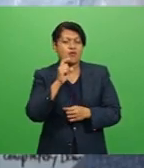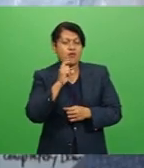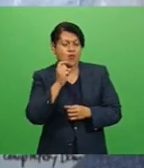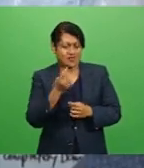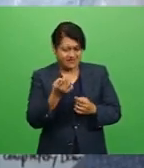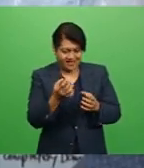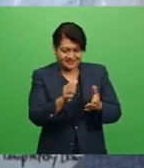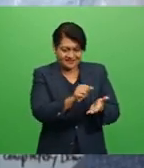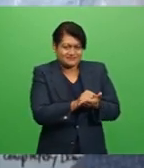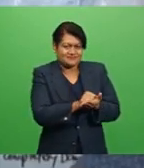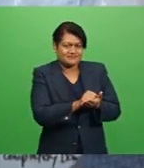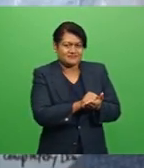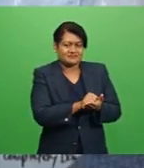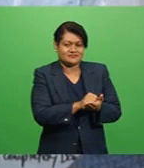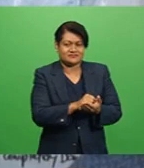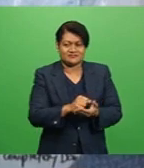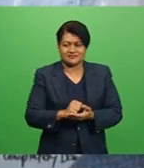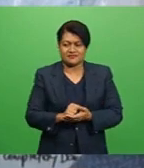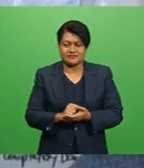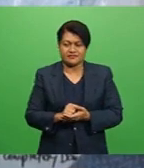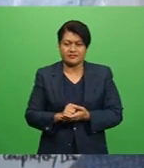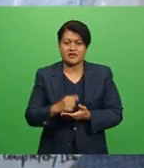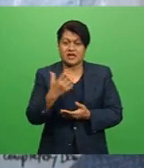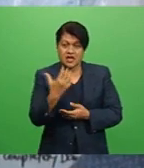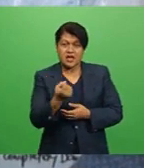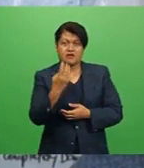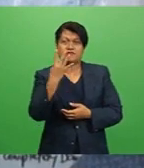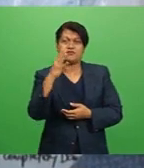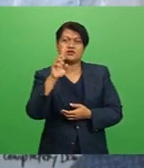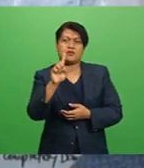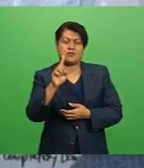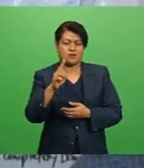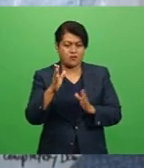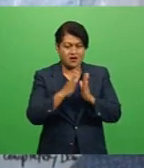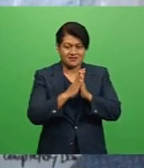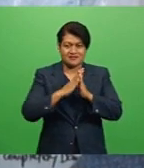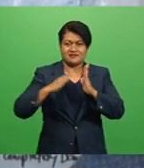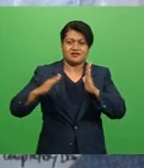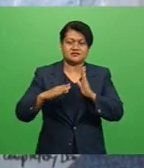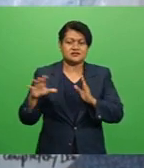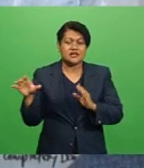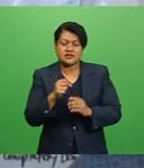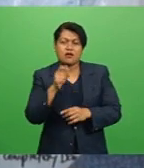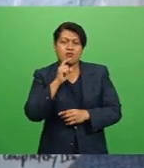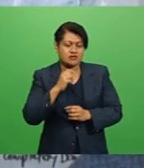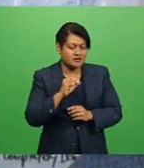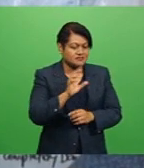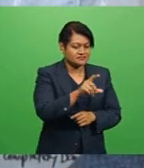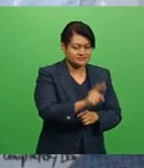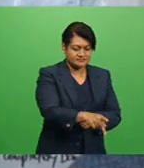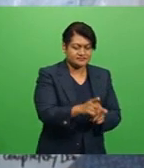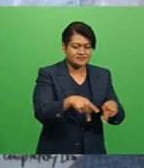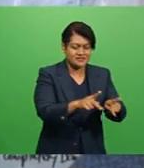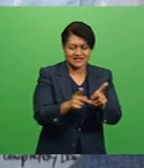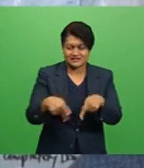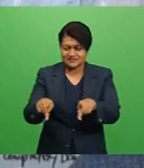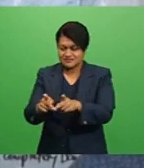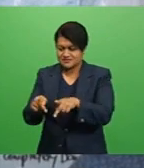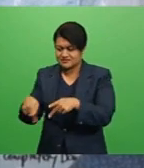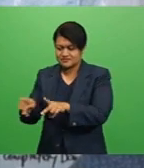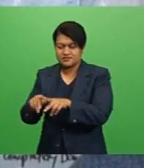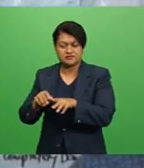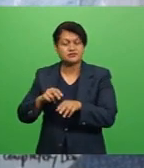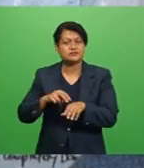have 41 trucks that are taking water to these areas right now. And